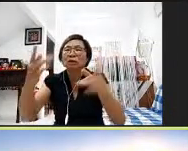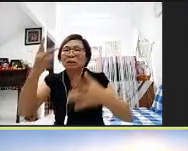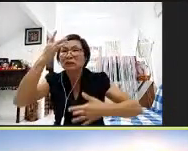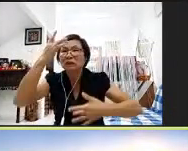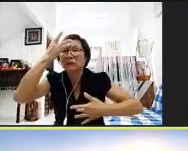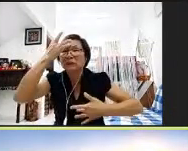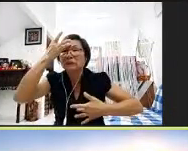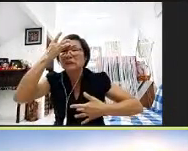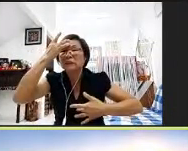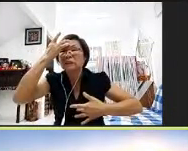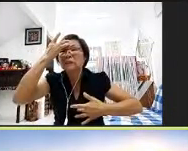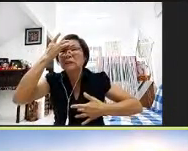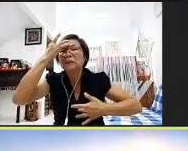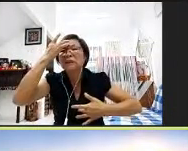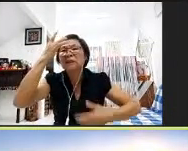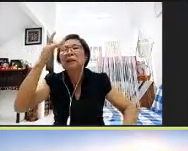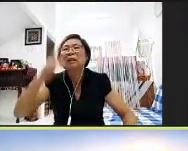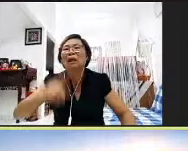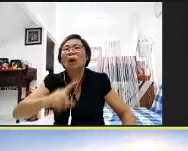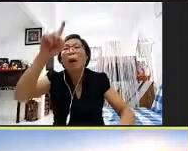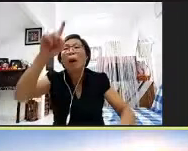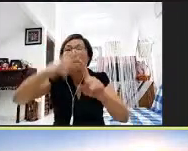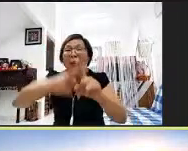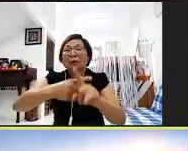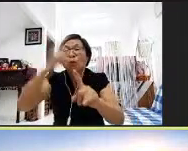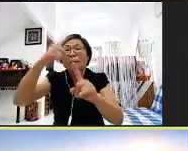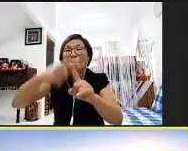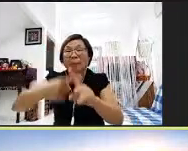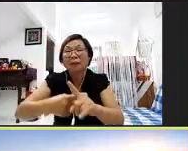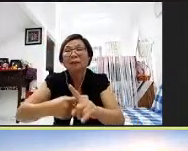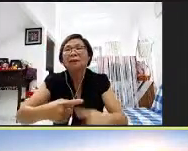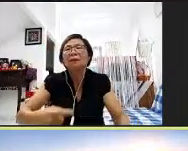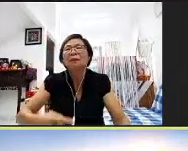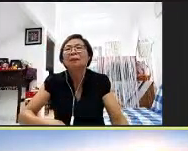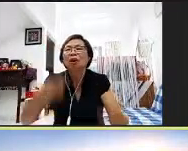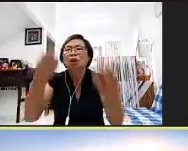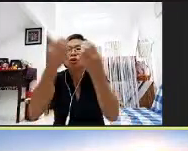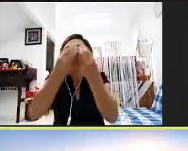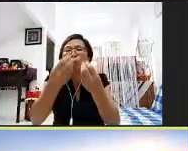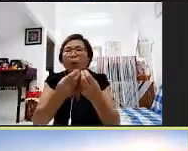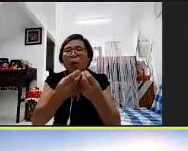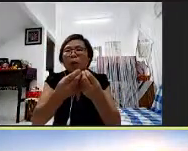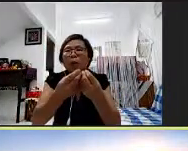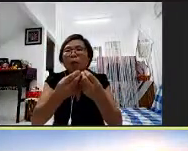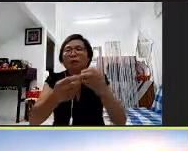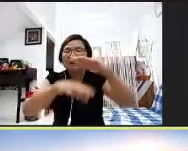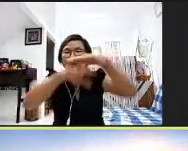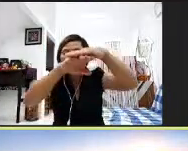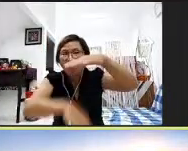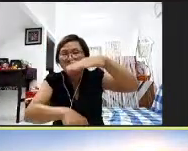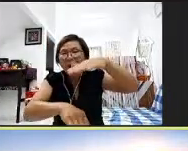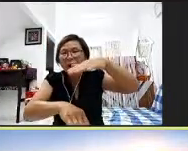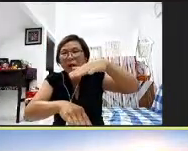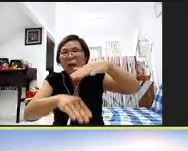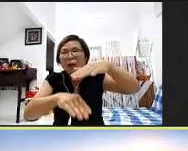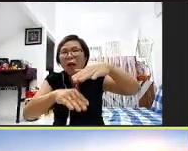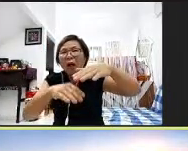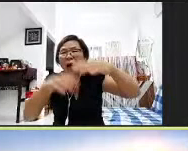now, you know, in a month. And this figure is underestimated. And if you get